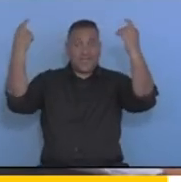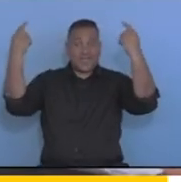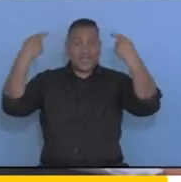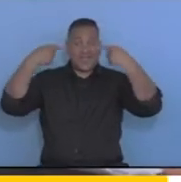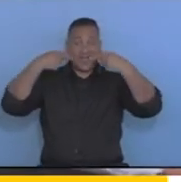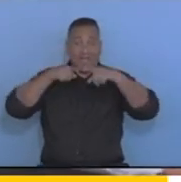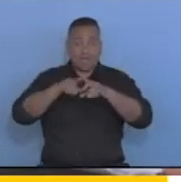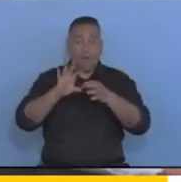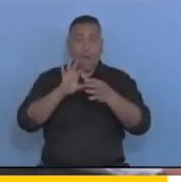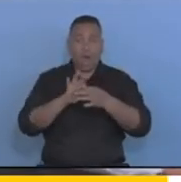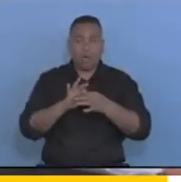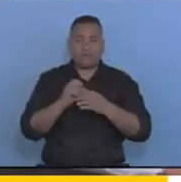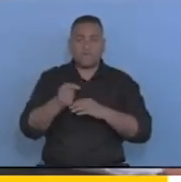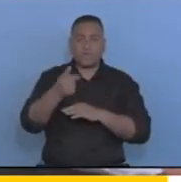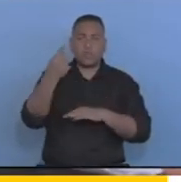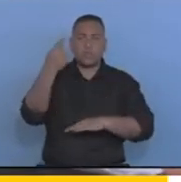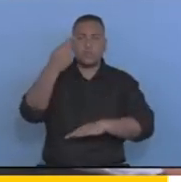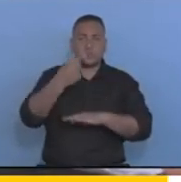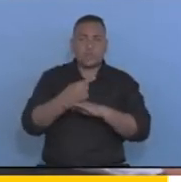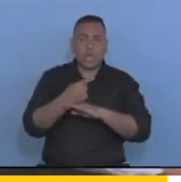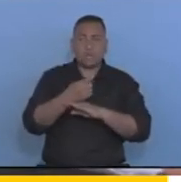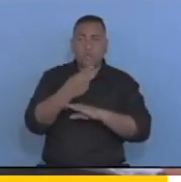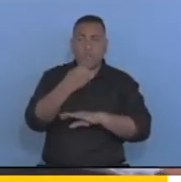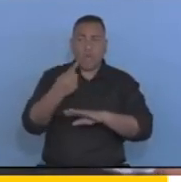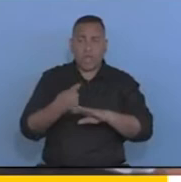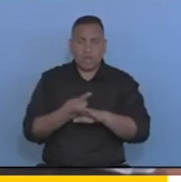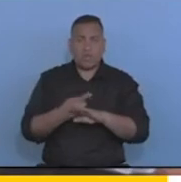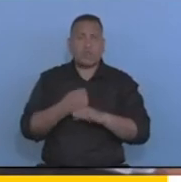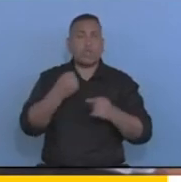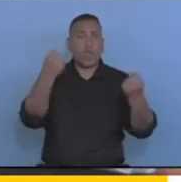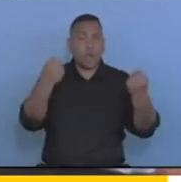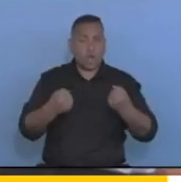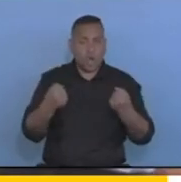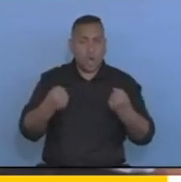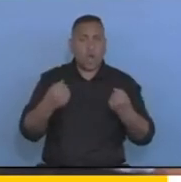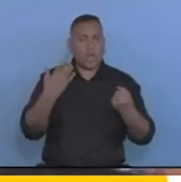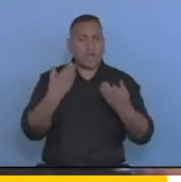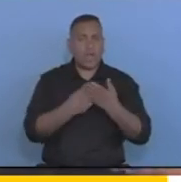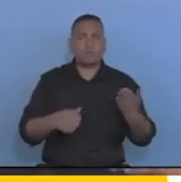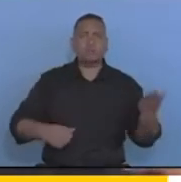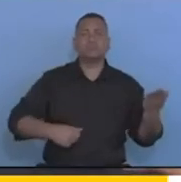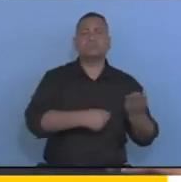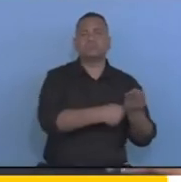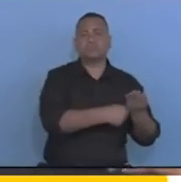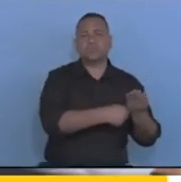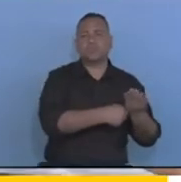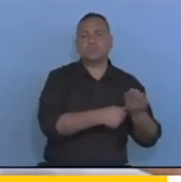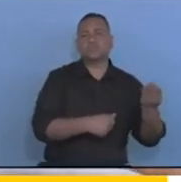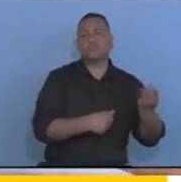few daylight hours that is still available, you can then plug in your car and charge up your